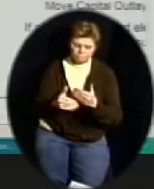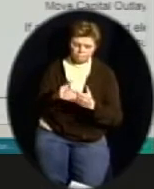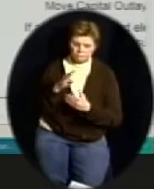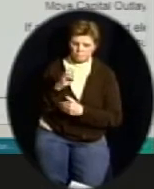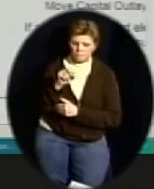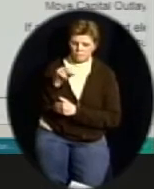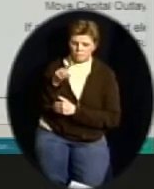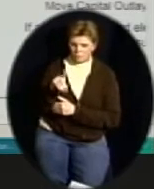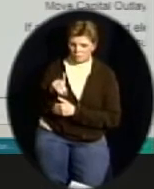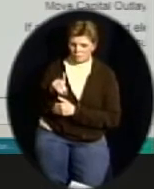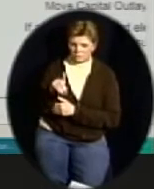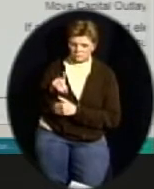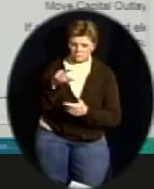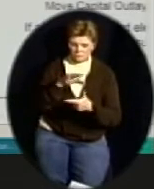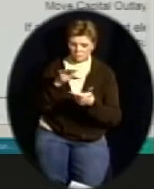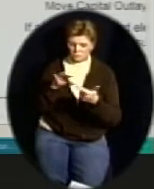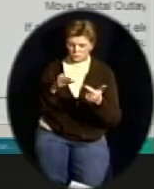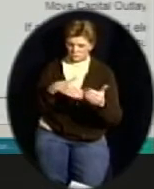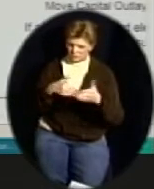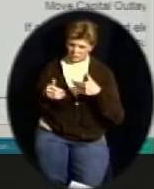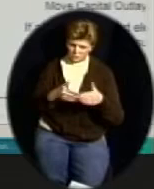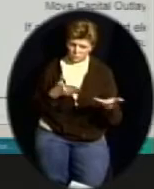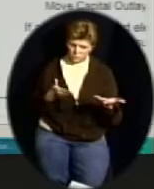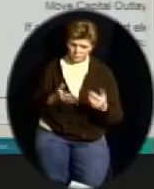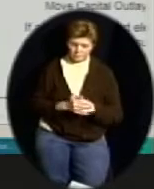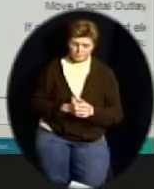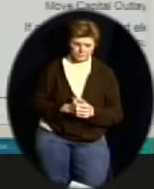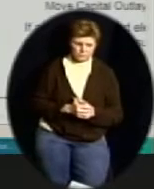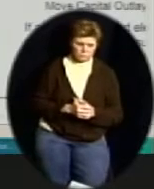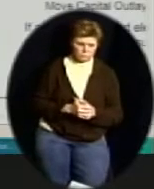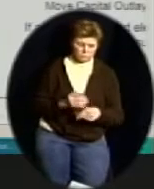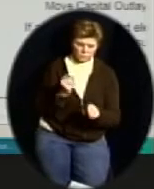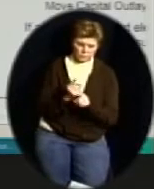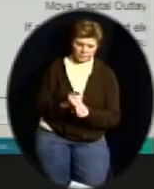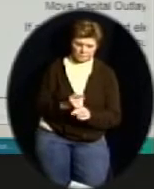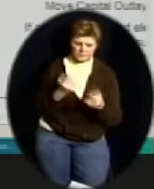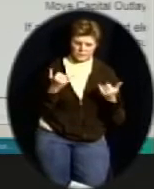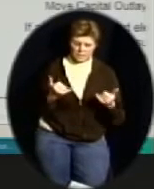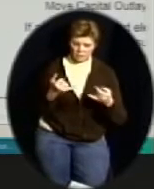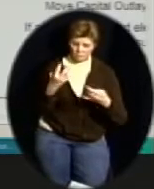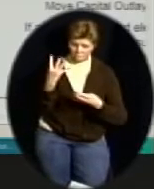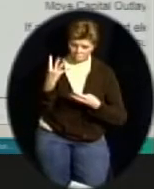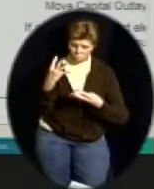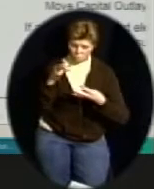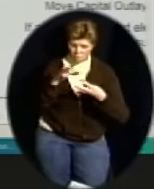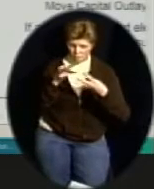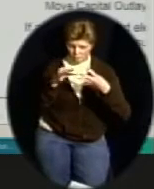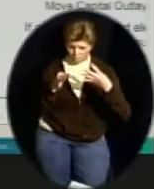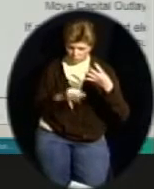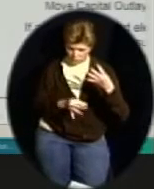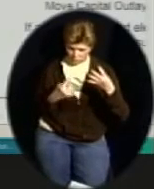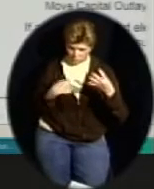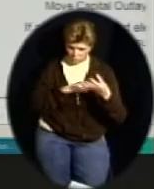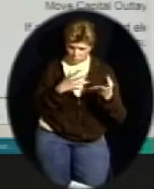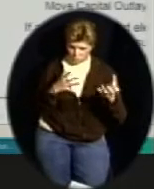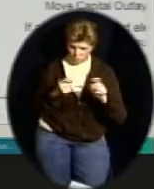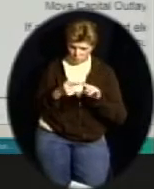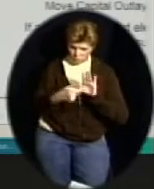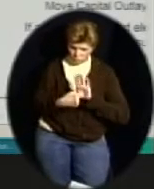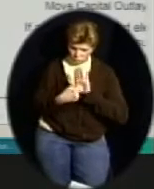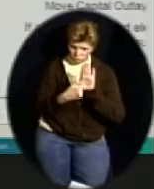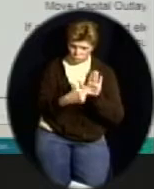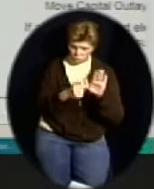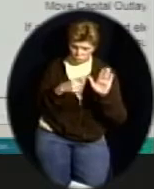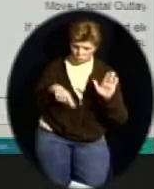Okay, thank you. So what we now have are 4 options that we would like to present to the board. And we